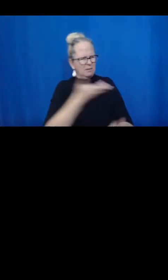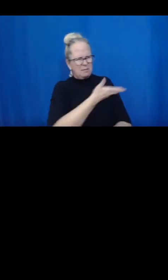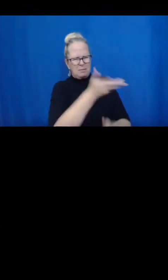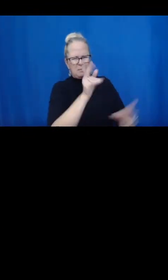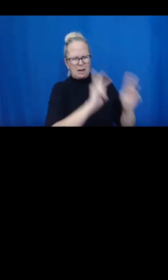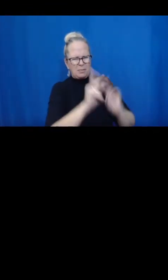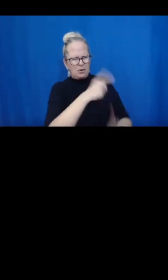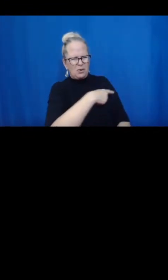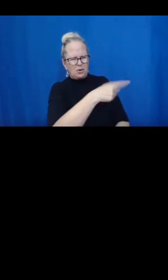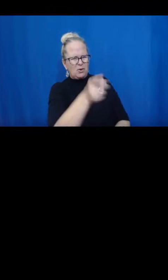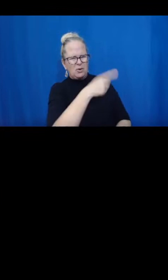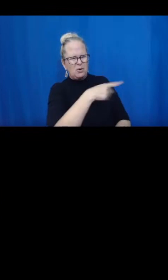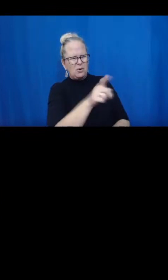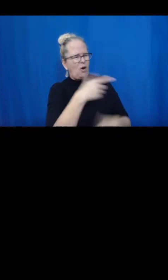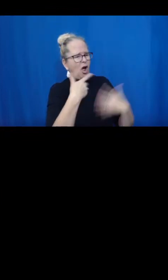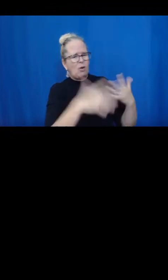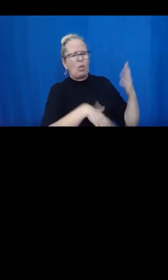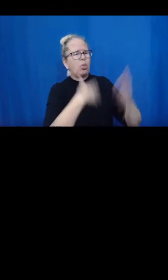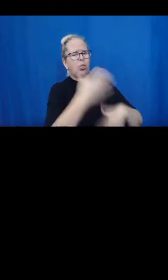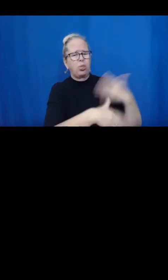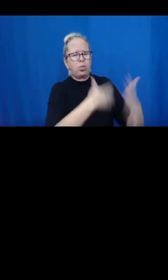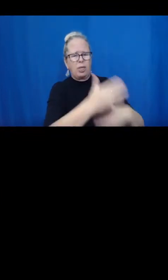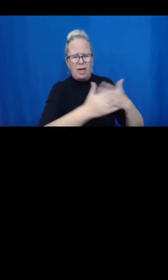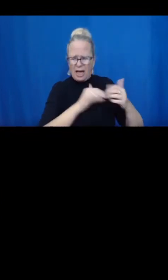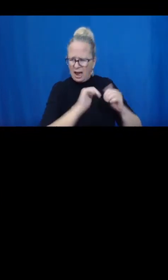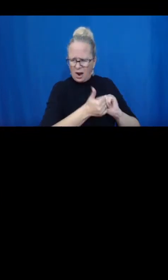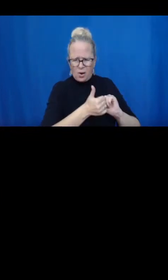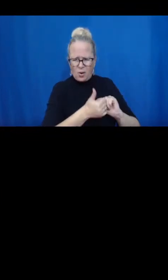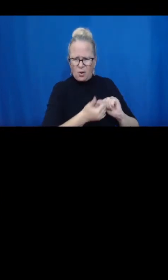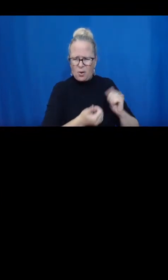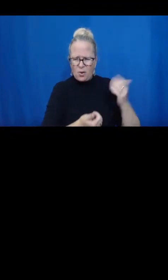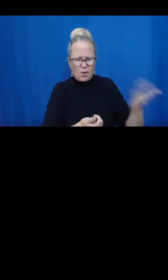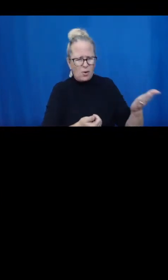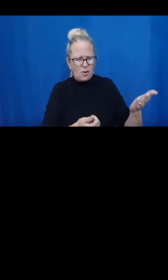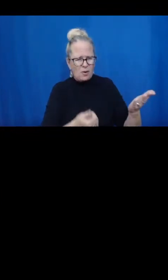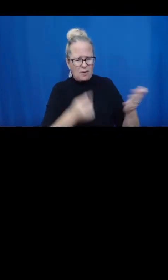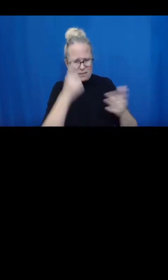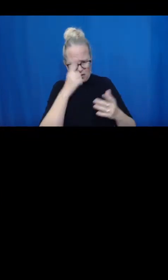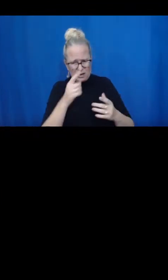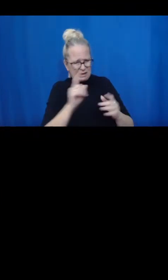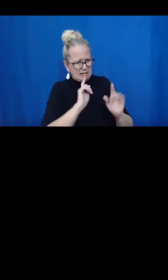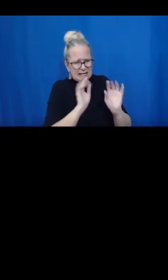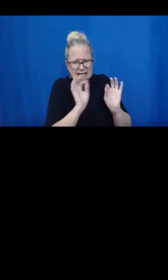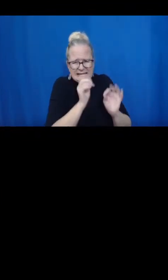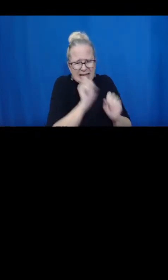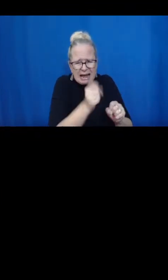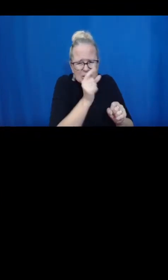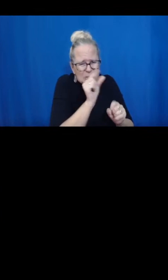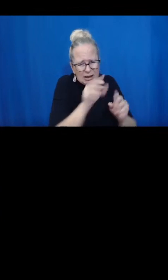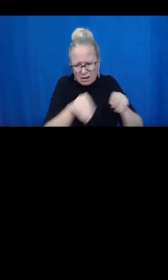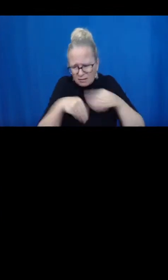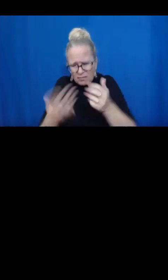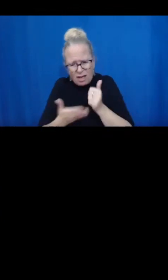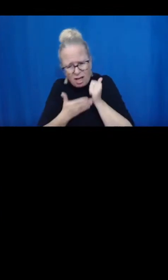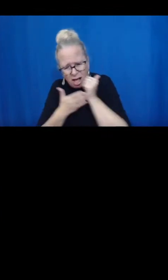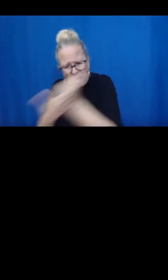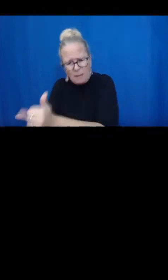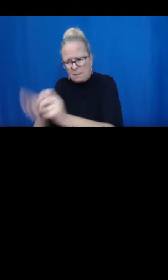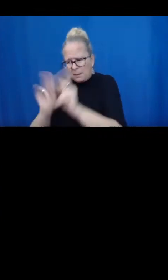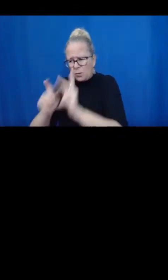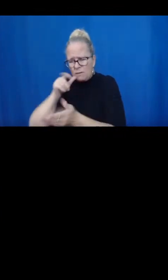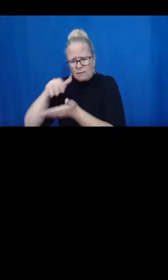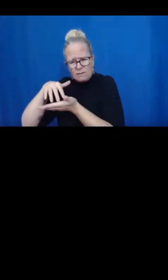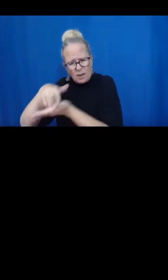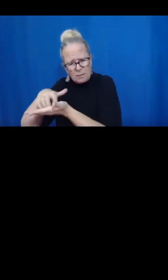this. I just can't get my head around it. So I just want to thank you so much for sharing your stories, and just know that there are people out there that